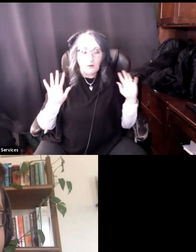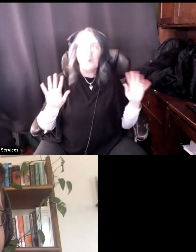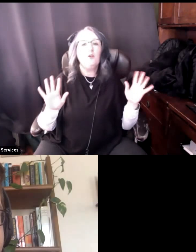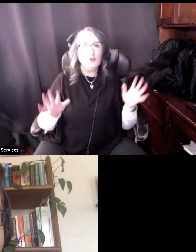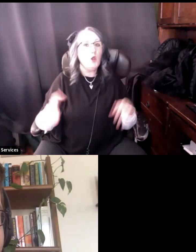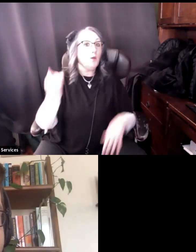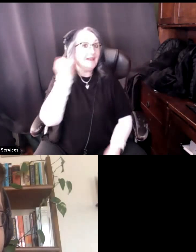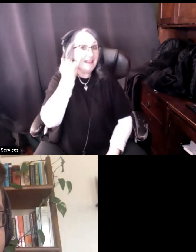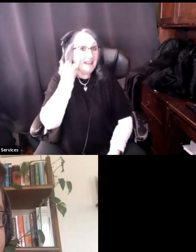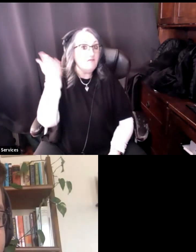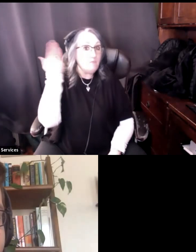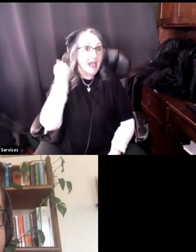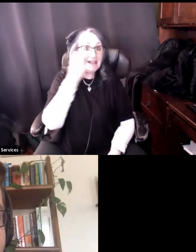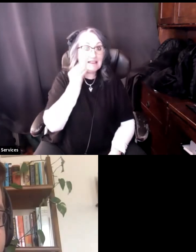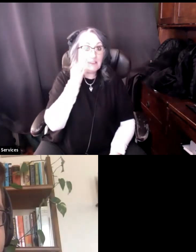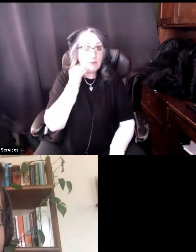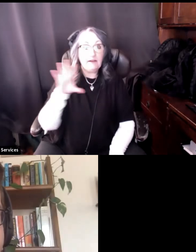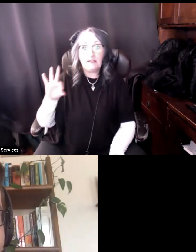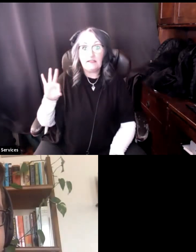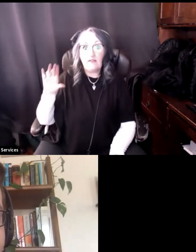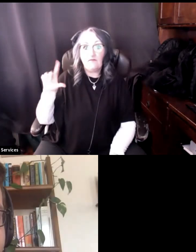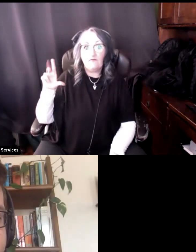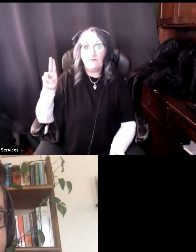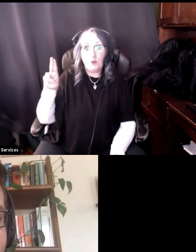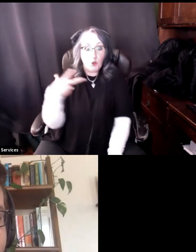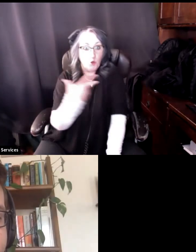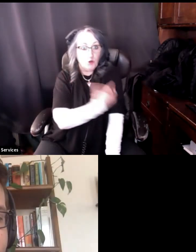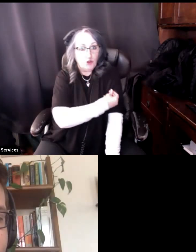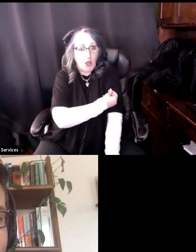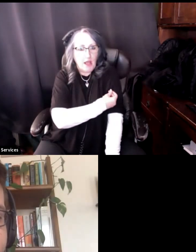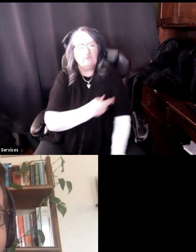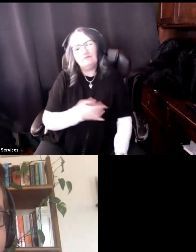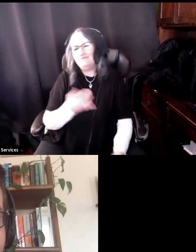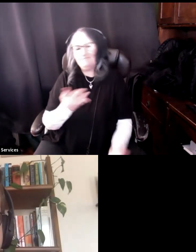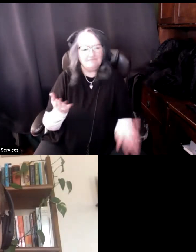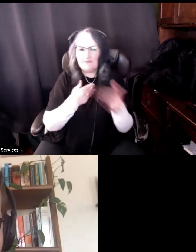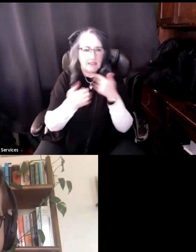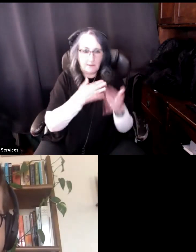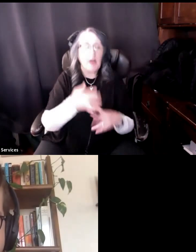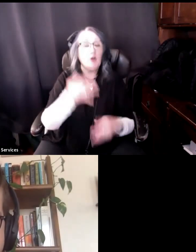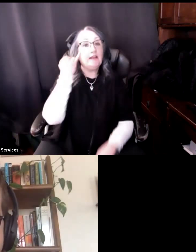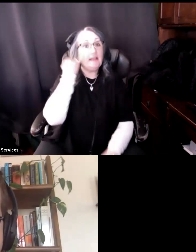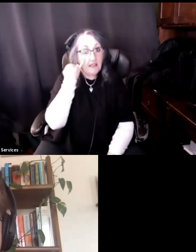past or not, if you're eligible for the vaccine, you should be able to get it.